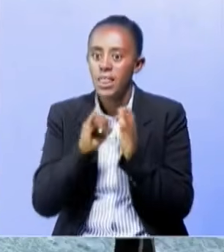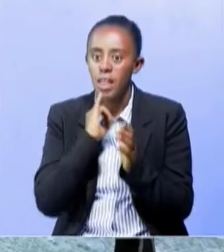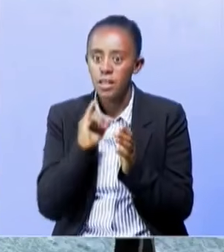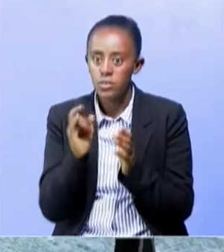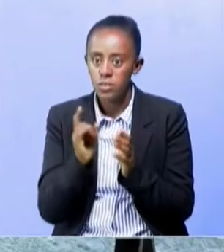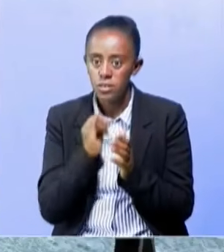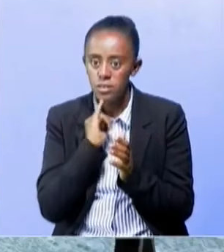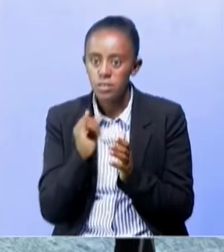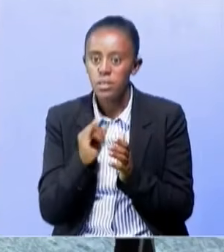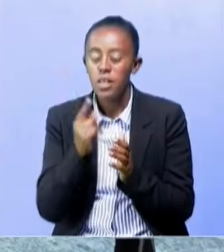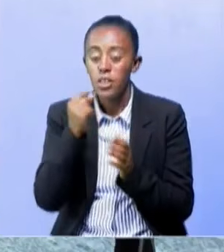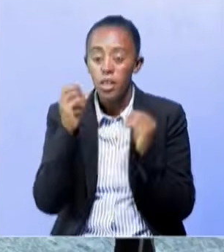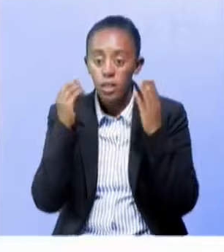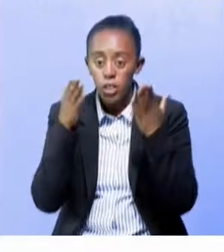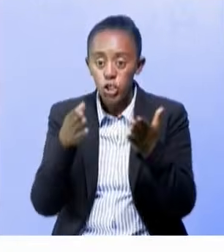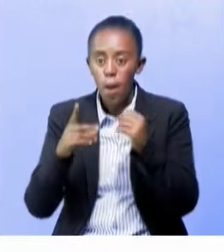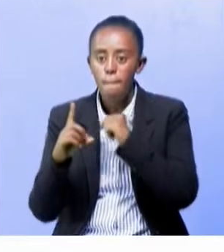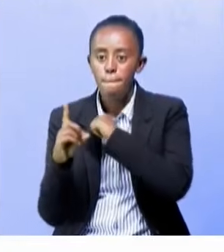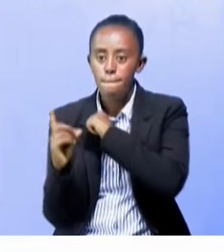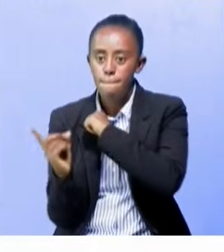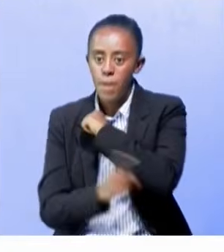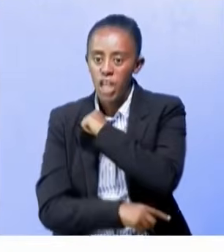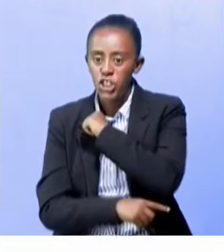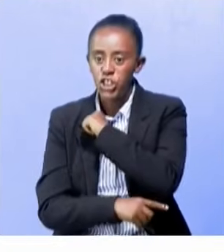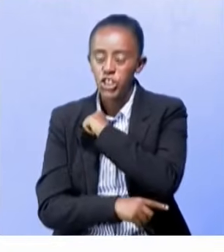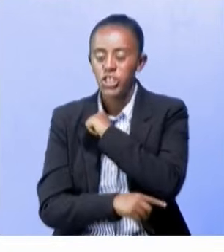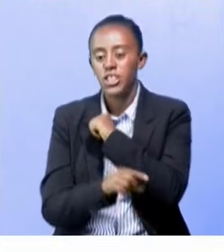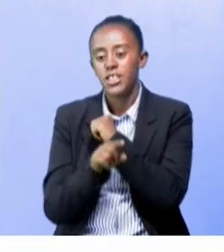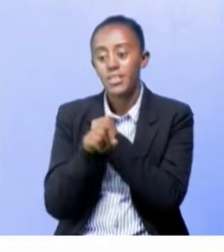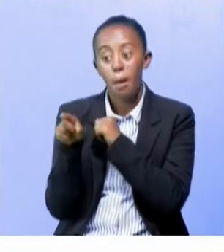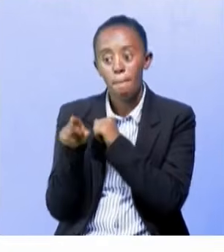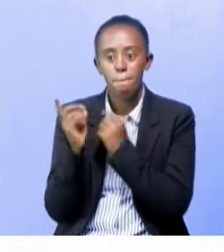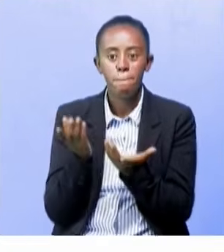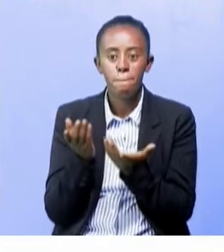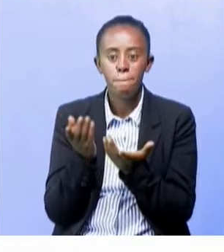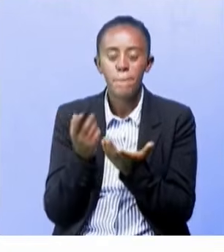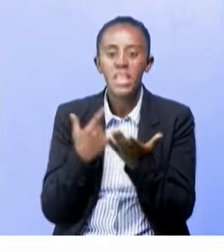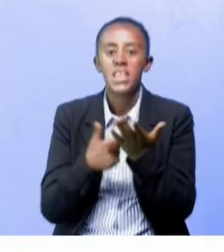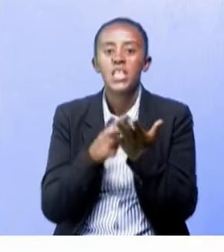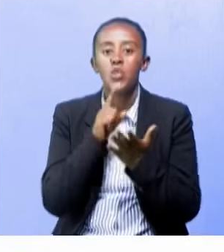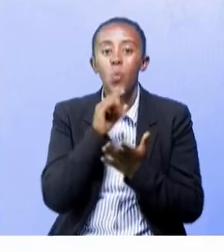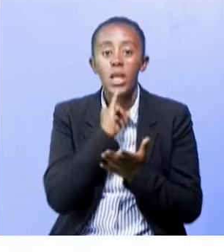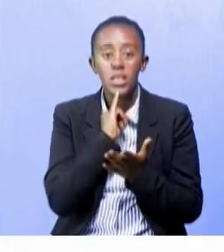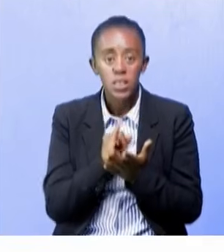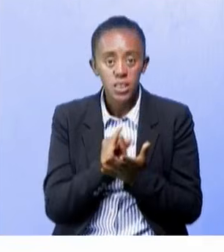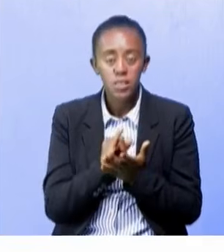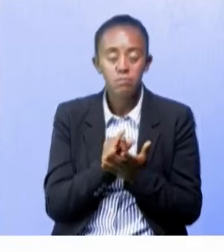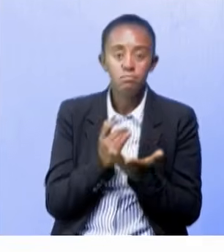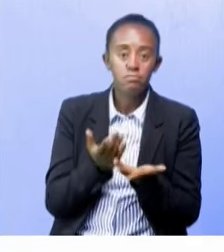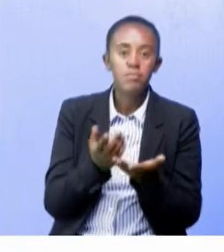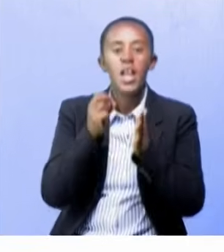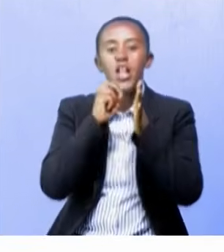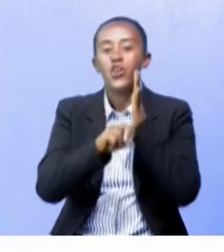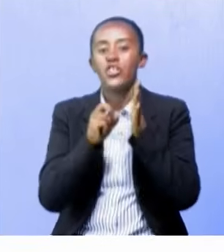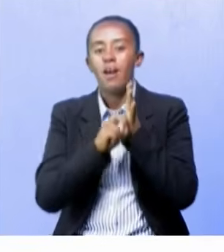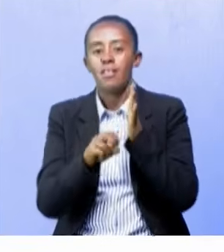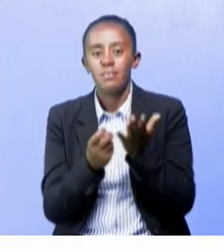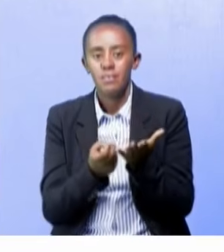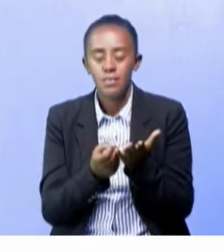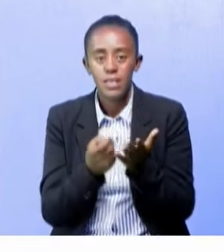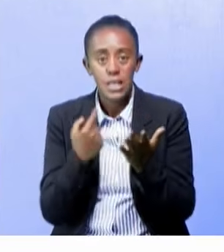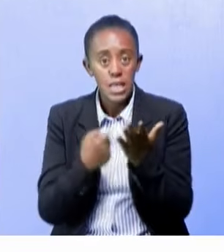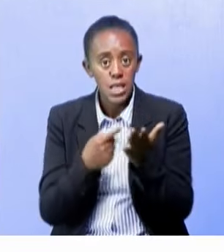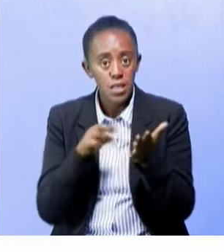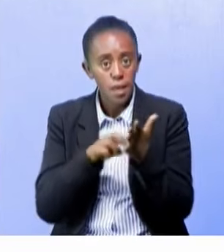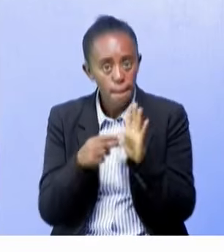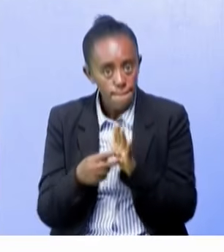here the teacher punished them. This one is the result. This